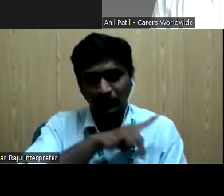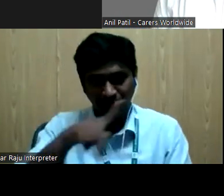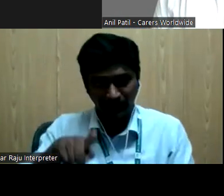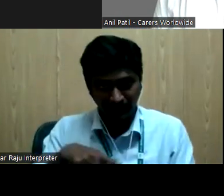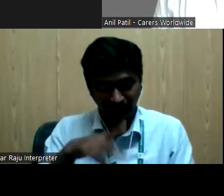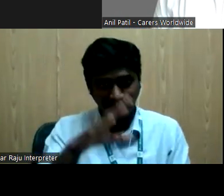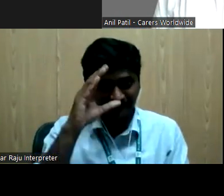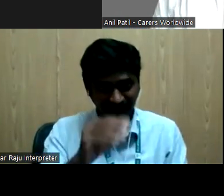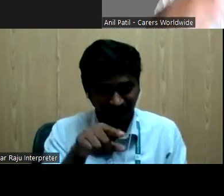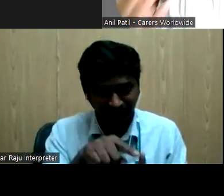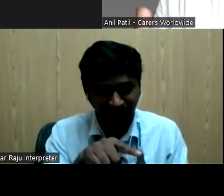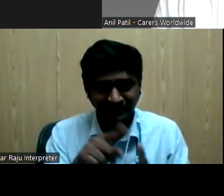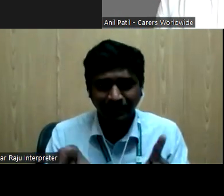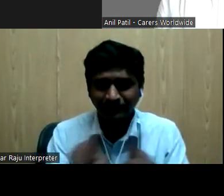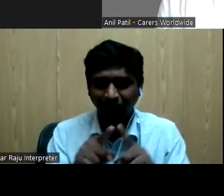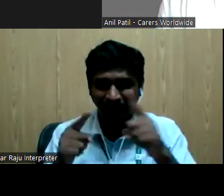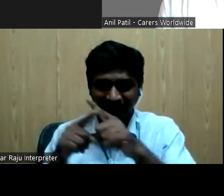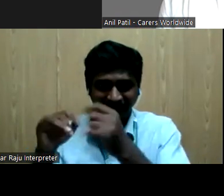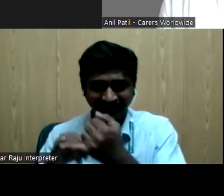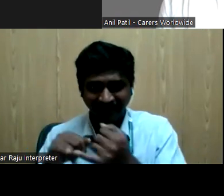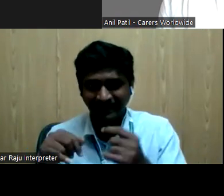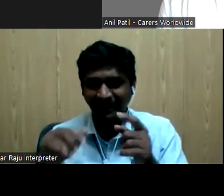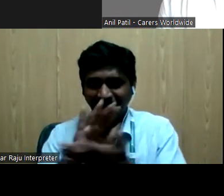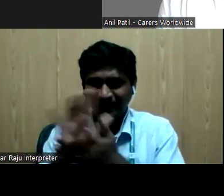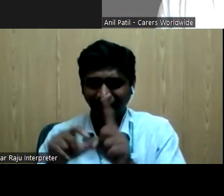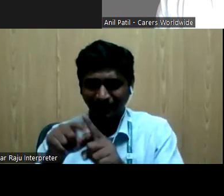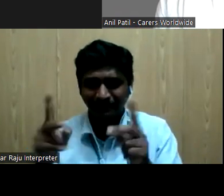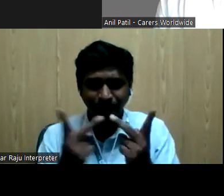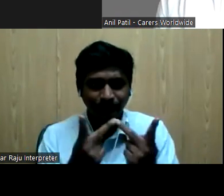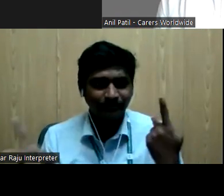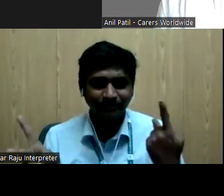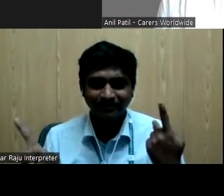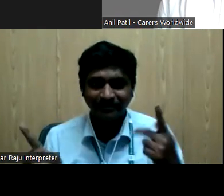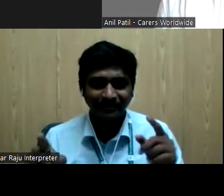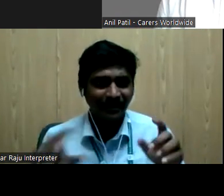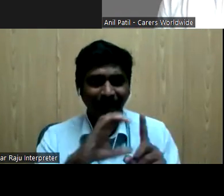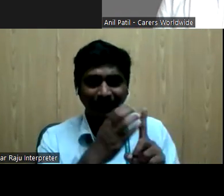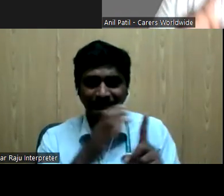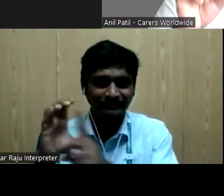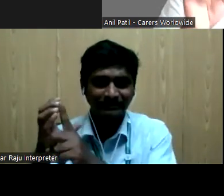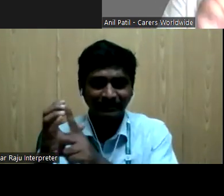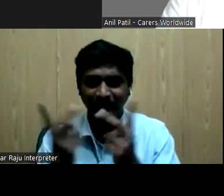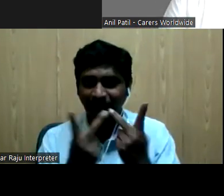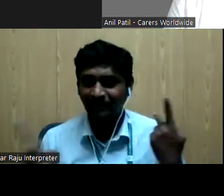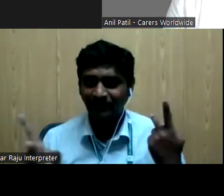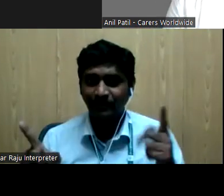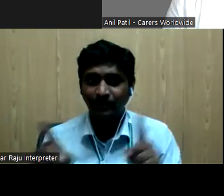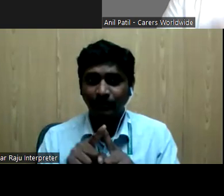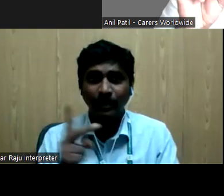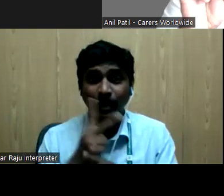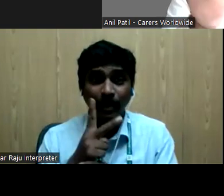work in Telangana. So it has to be culturally appropriate and need of the caregiver. If I can